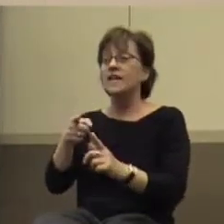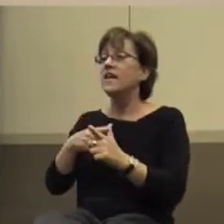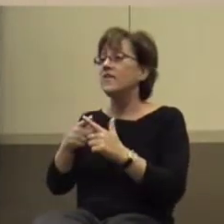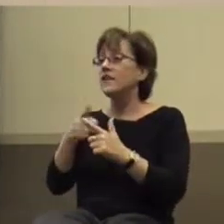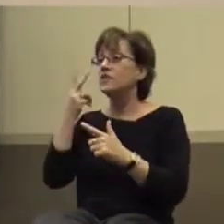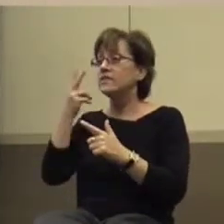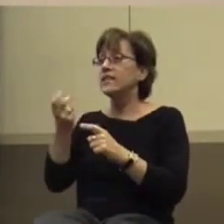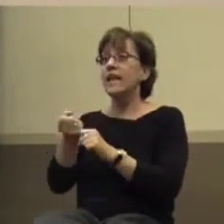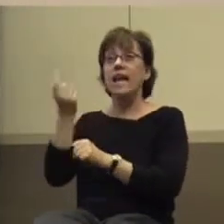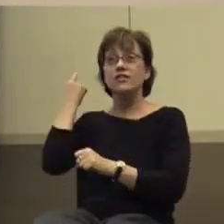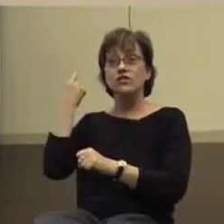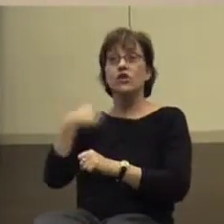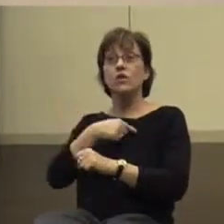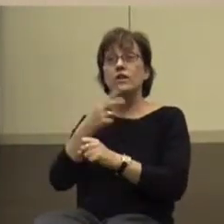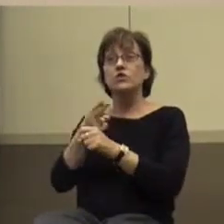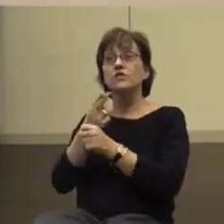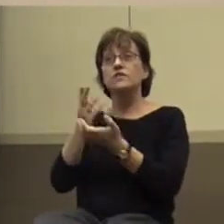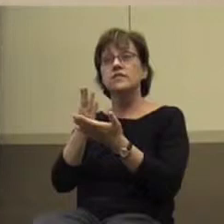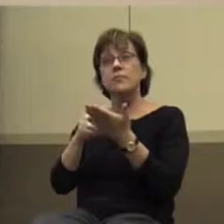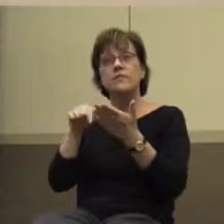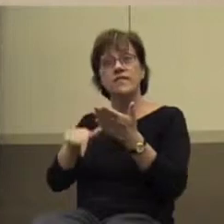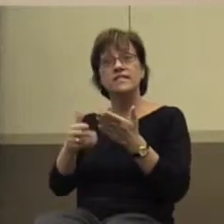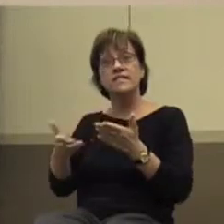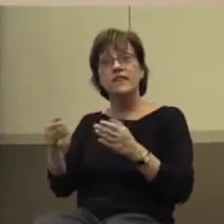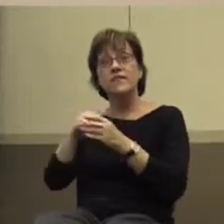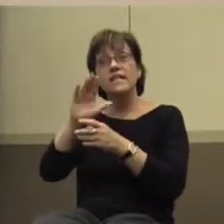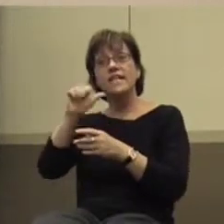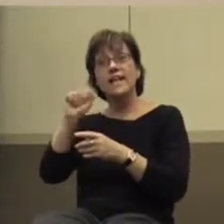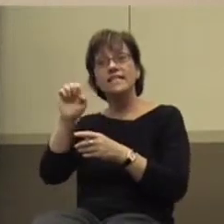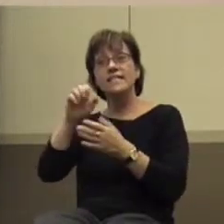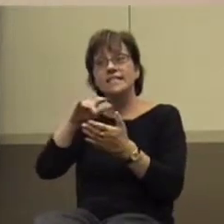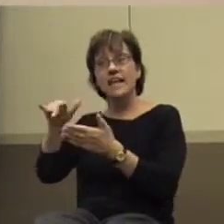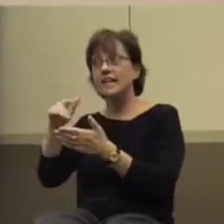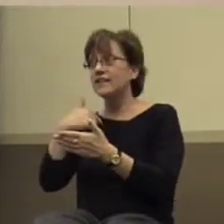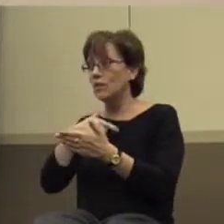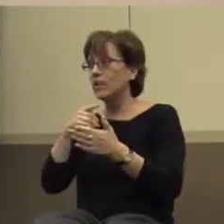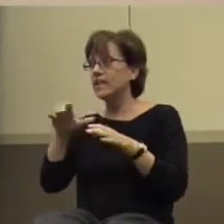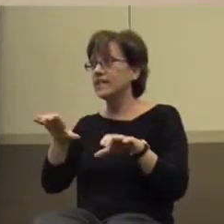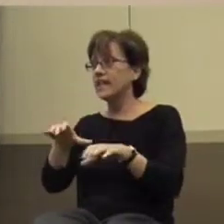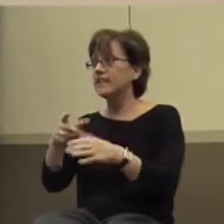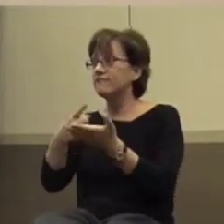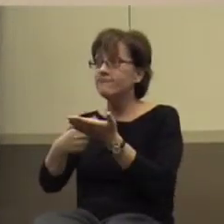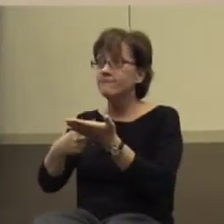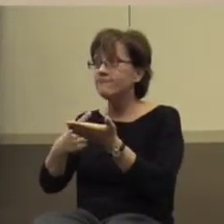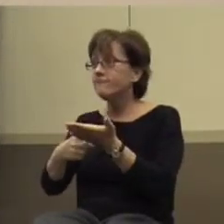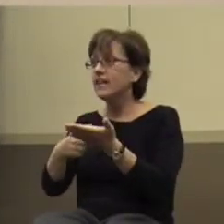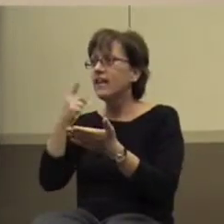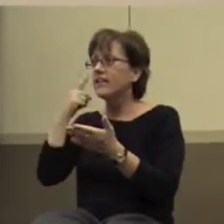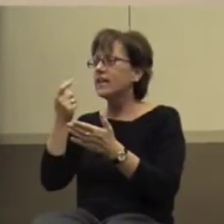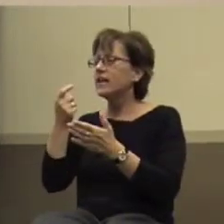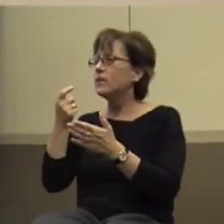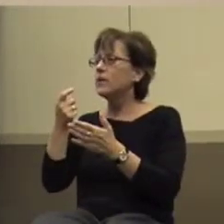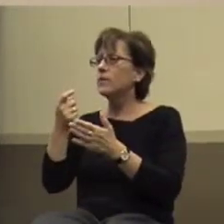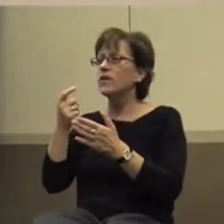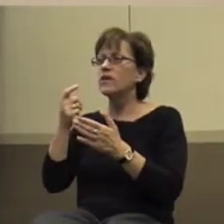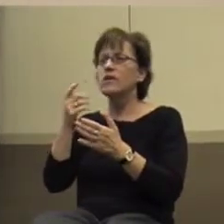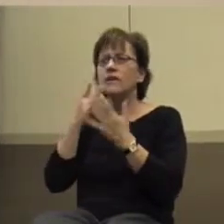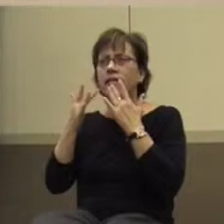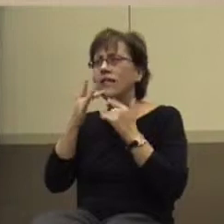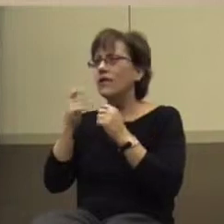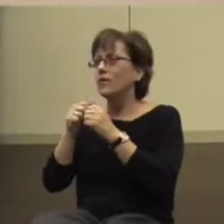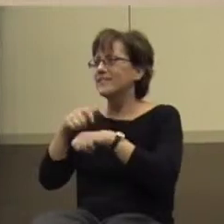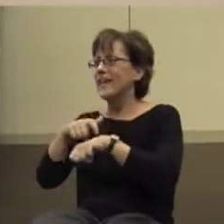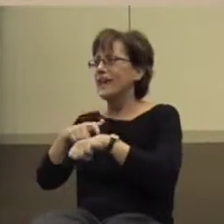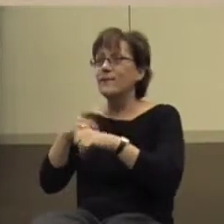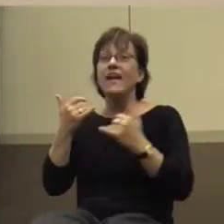that we looked at. We looked at some of the, but I think we were a little bit shorter on time. So now this year, you'll be able to see, and we're going to